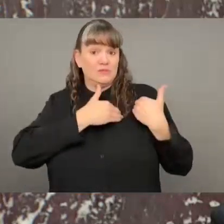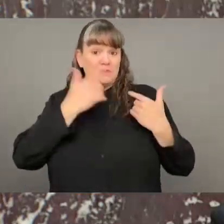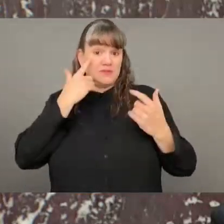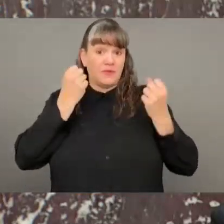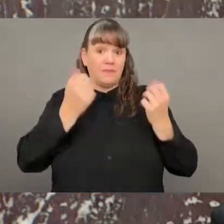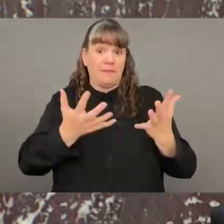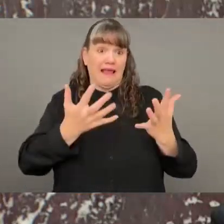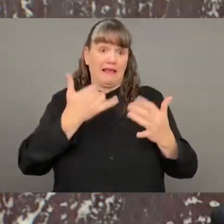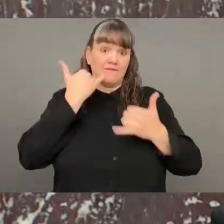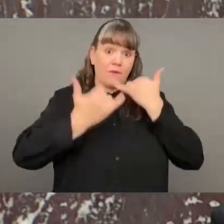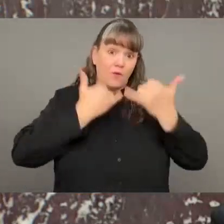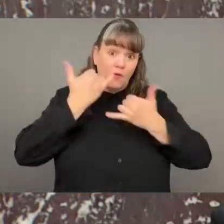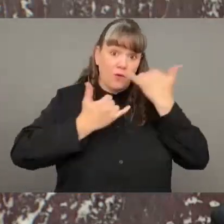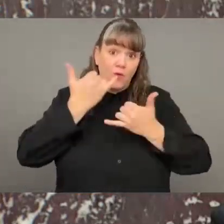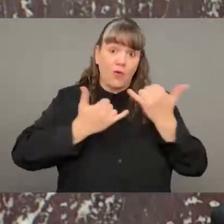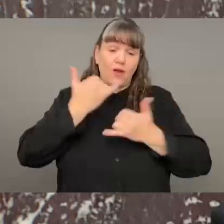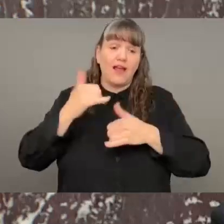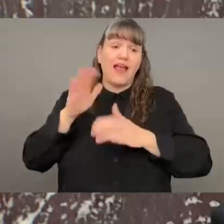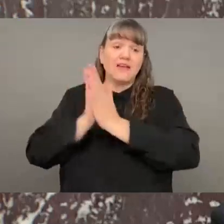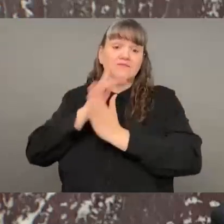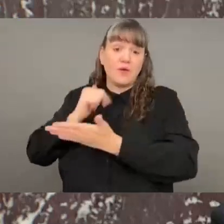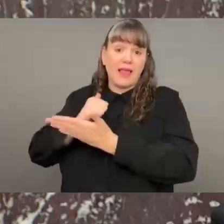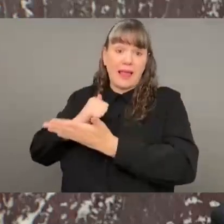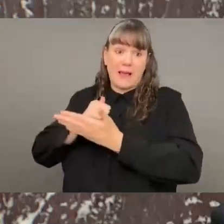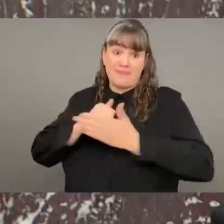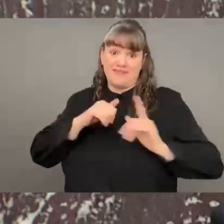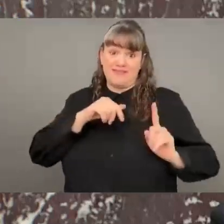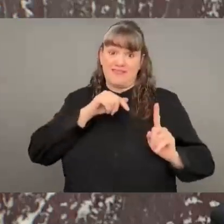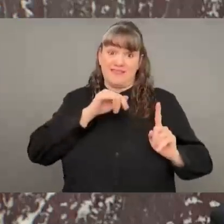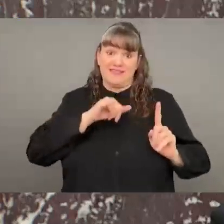and our neighborhoods safe for everyone.